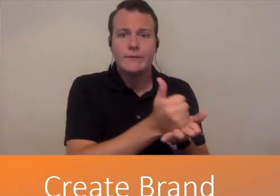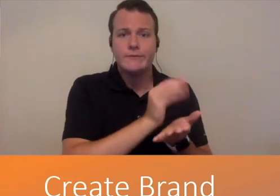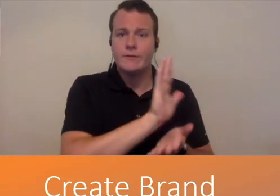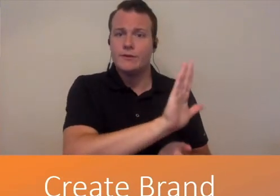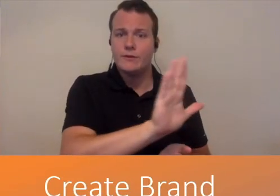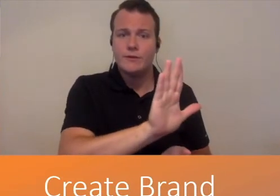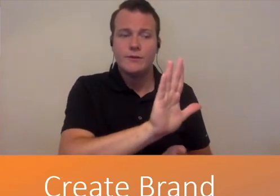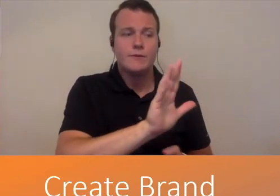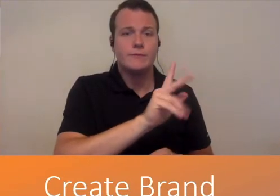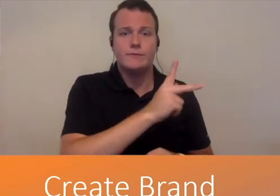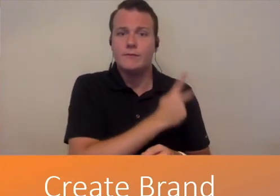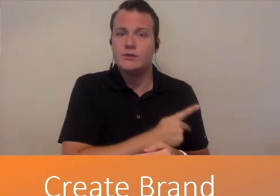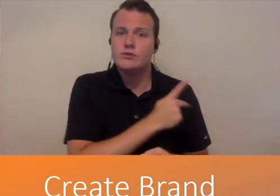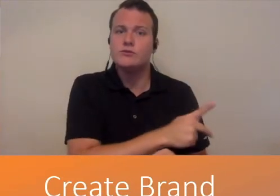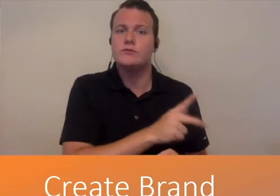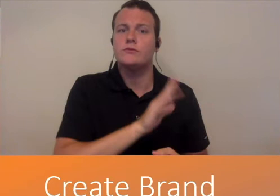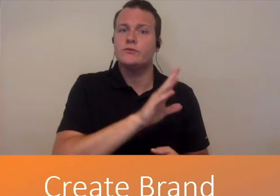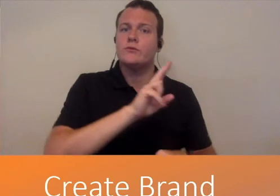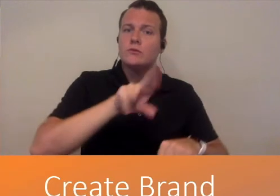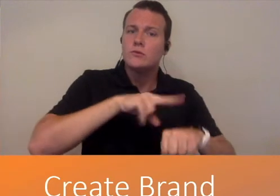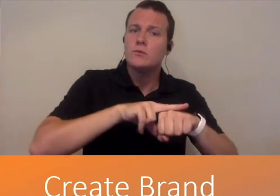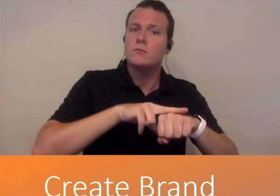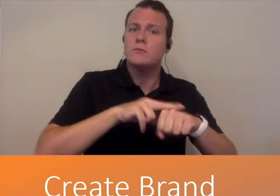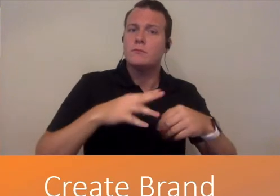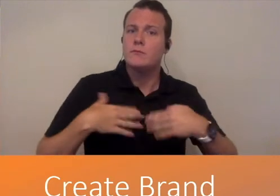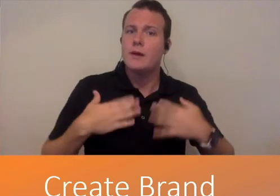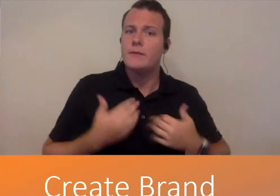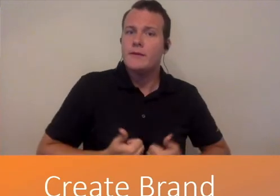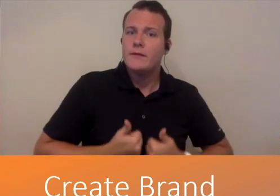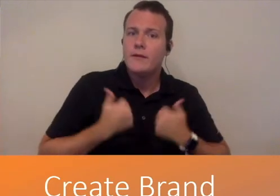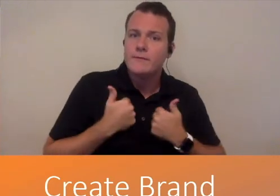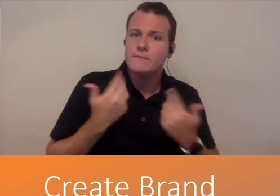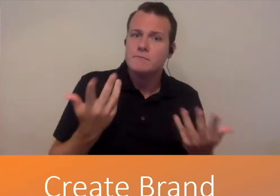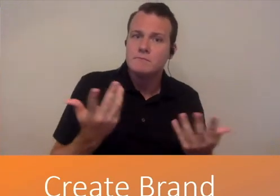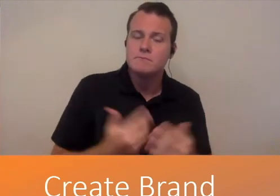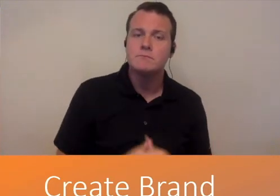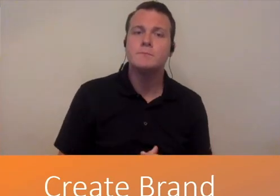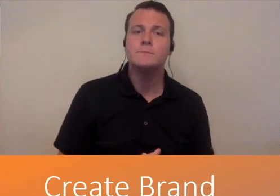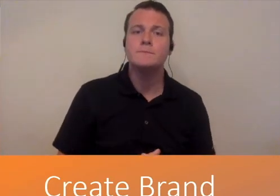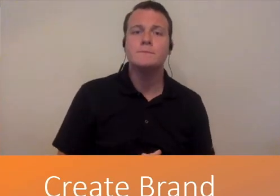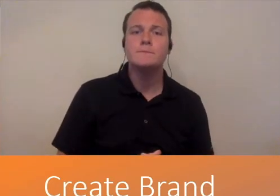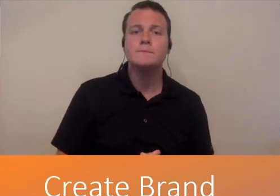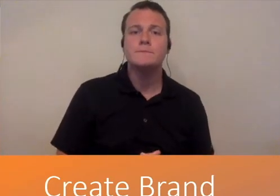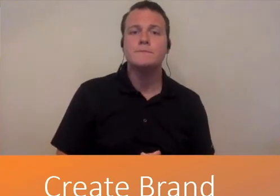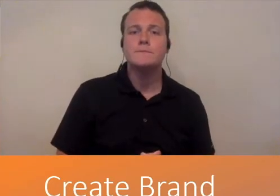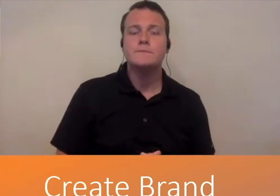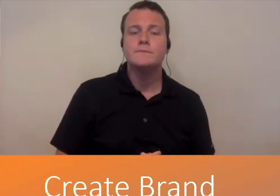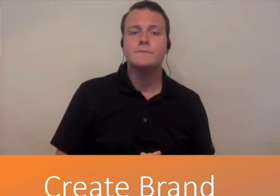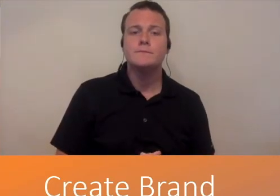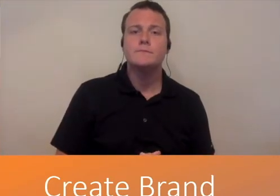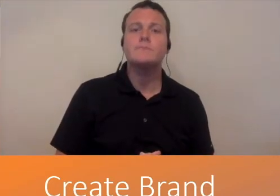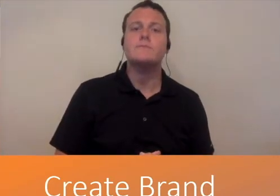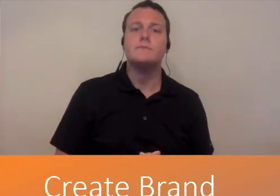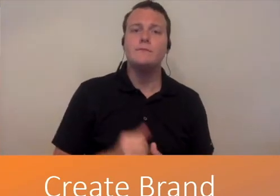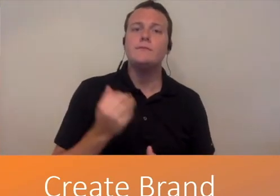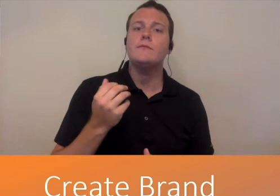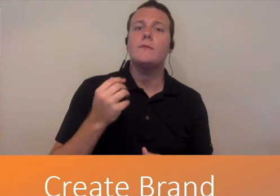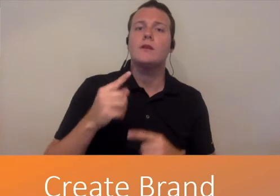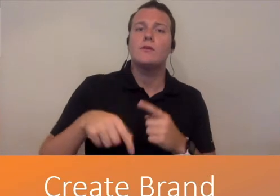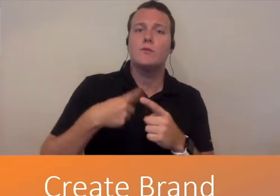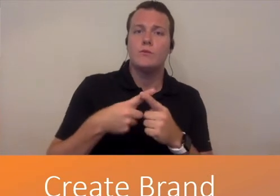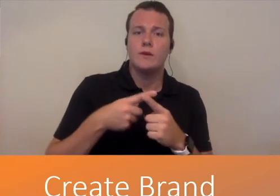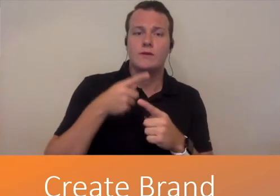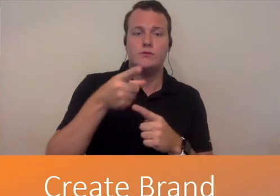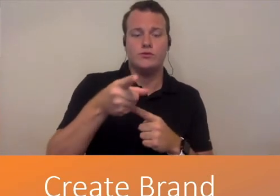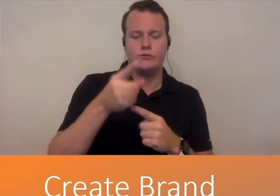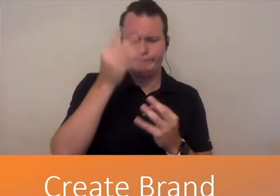patients in living a more normal and happy life. You also want to, as you start to create your brand, you